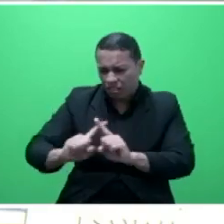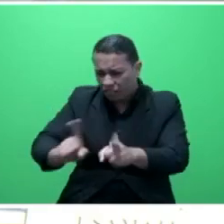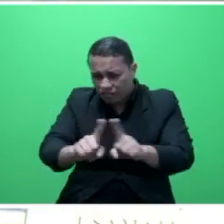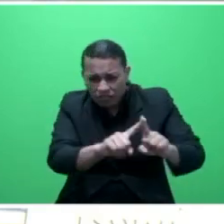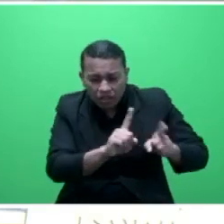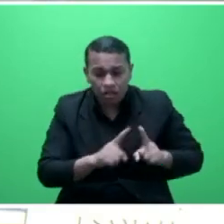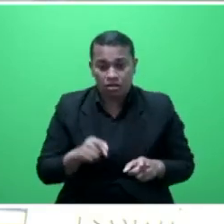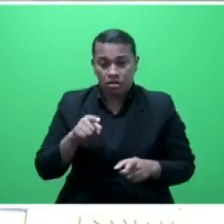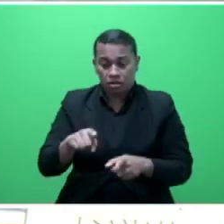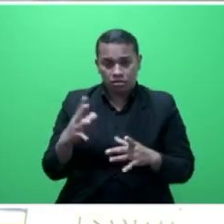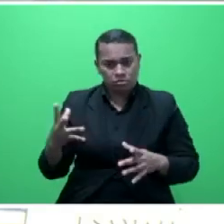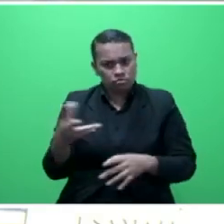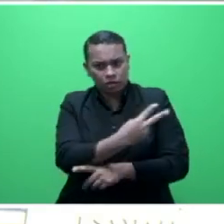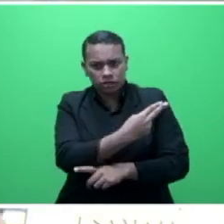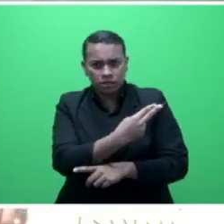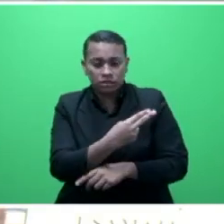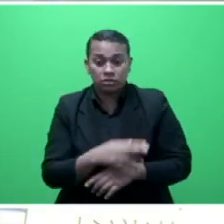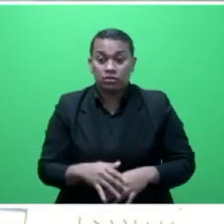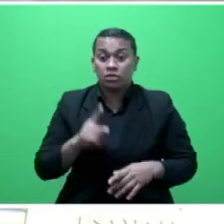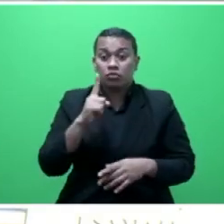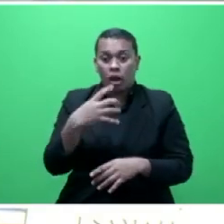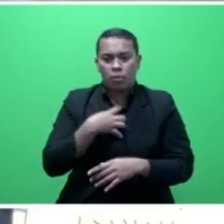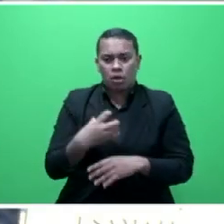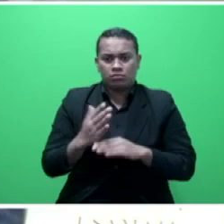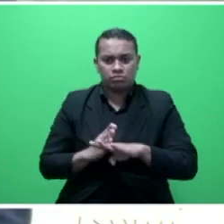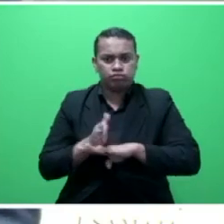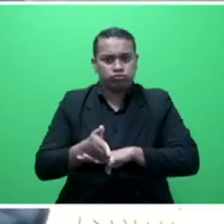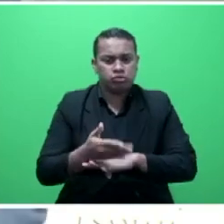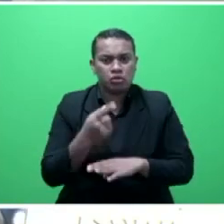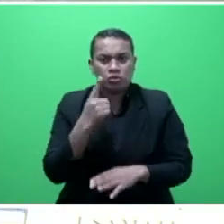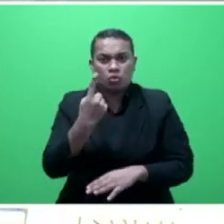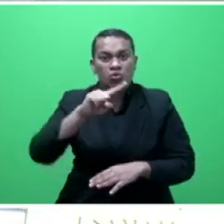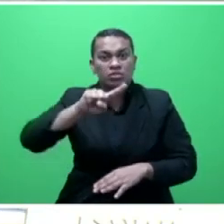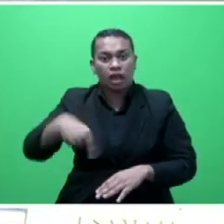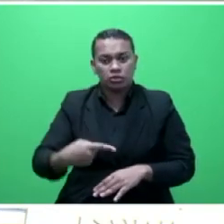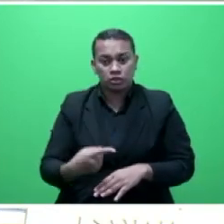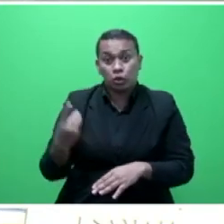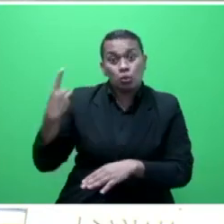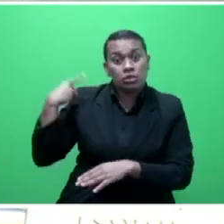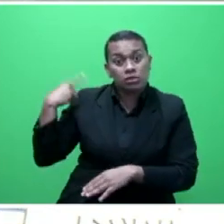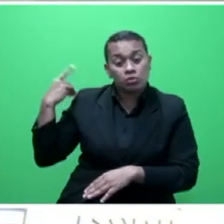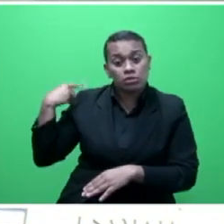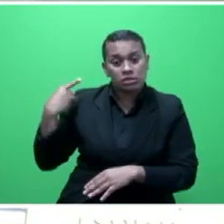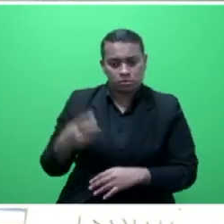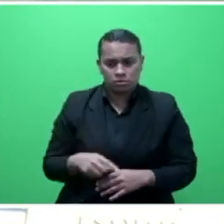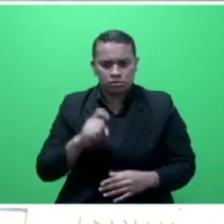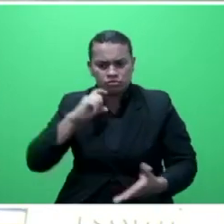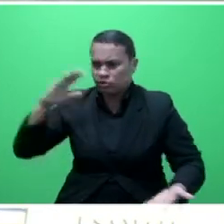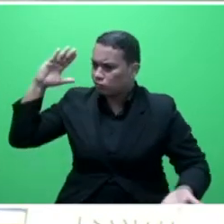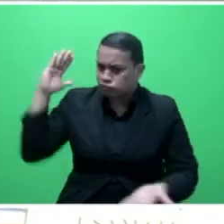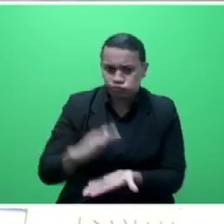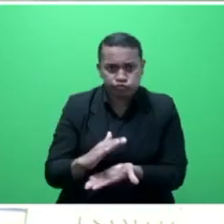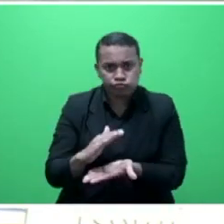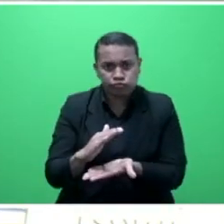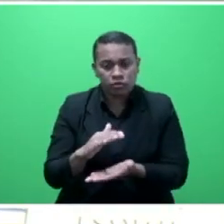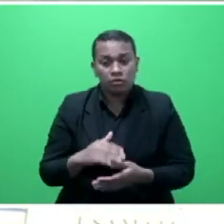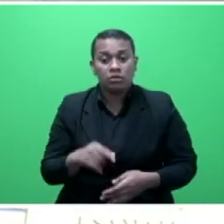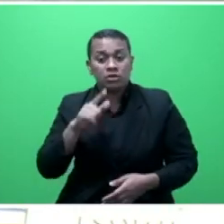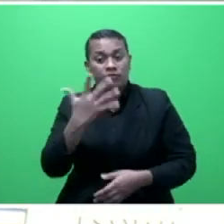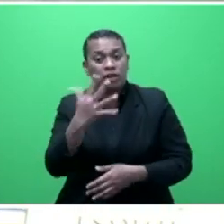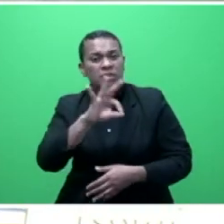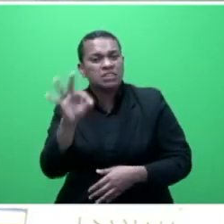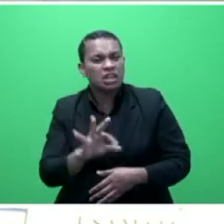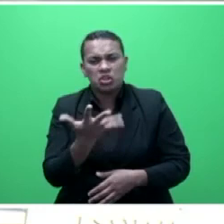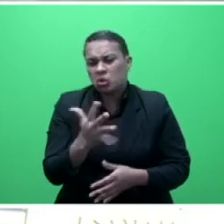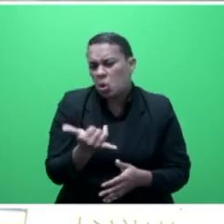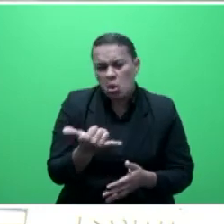over 1,000 items, duties, Mr. Speaker, sir, are falling to 5% or 0%. And on